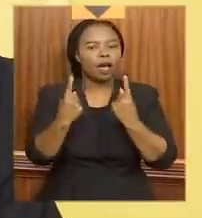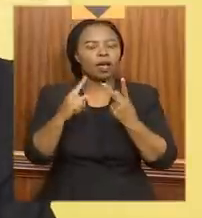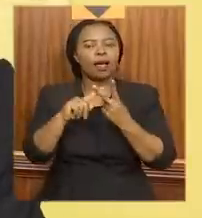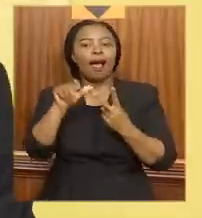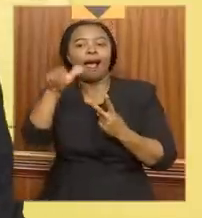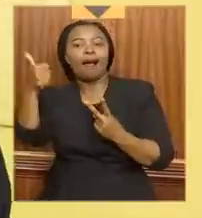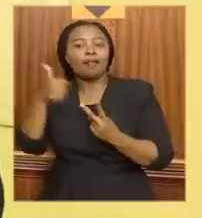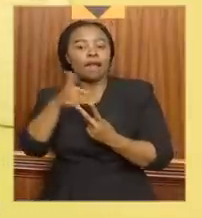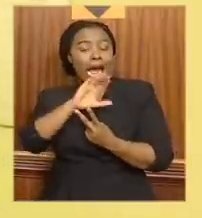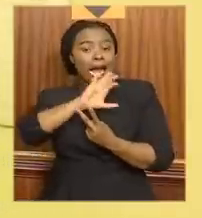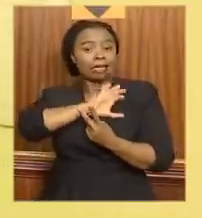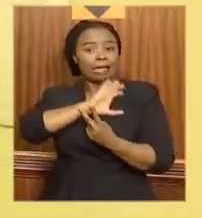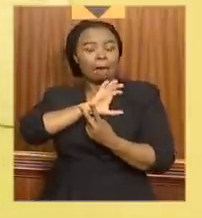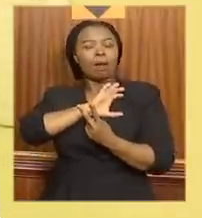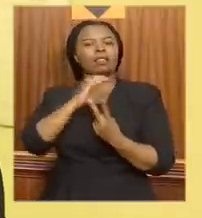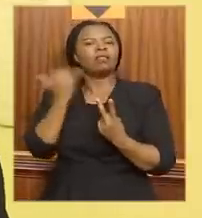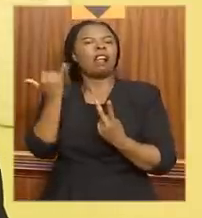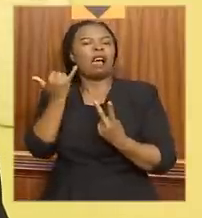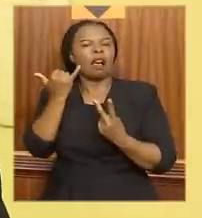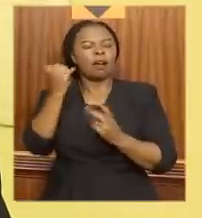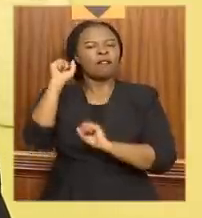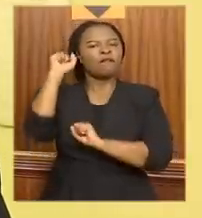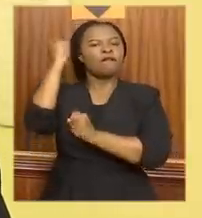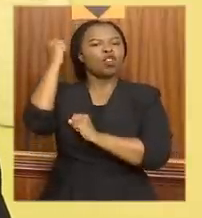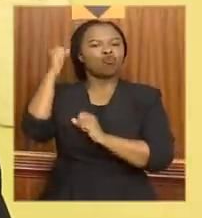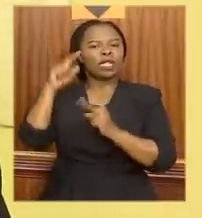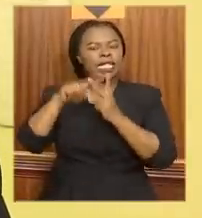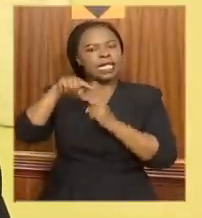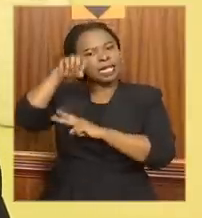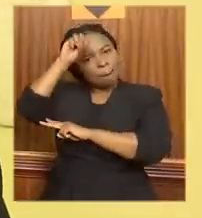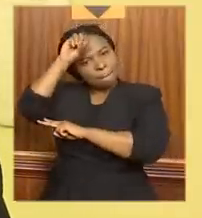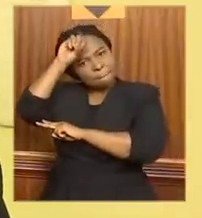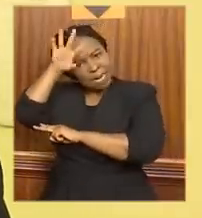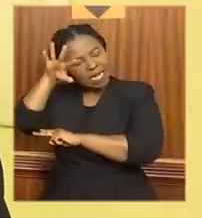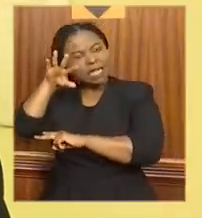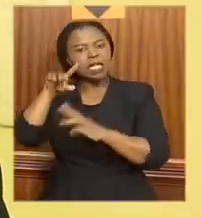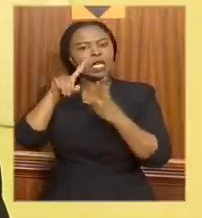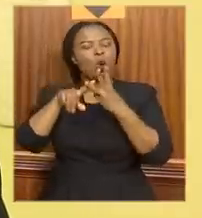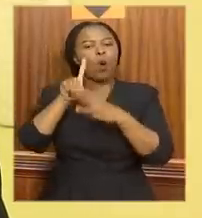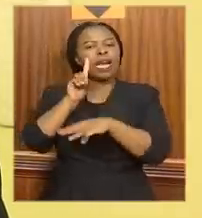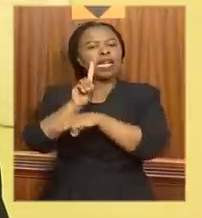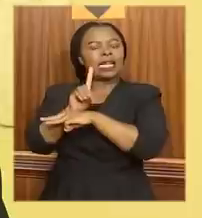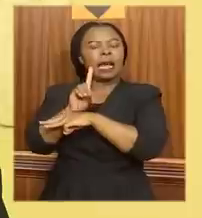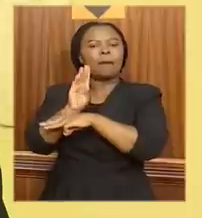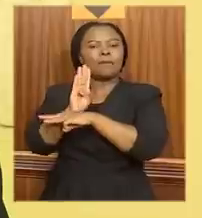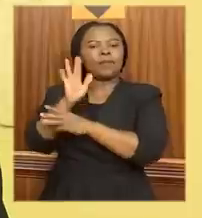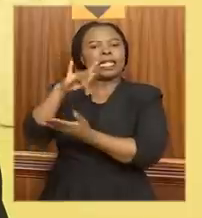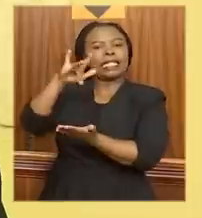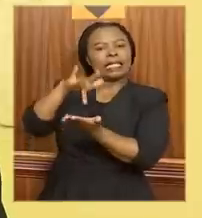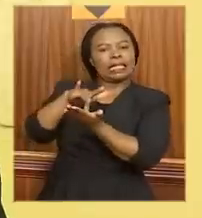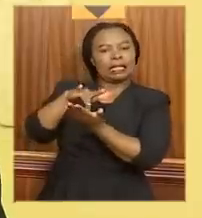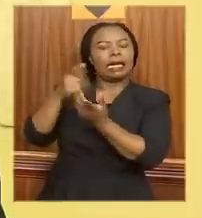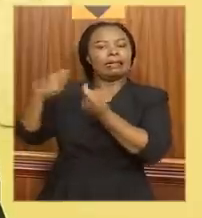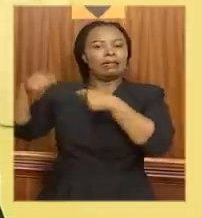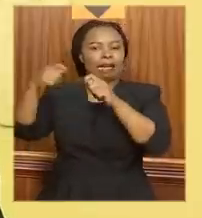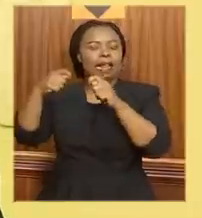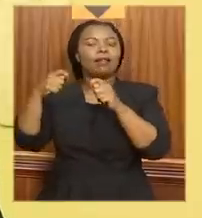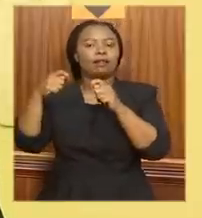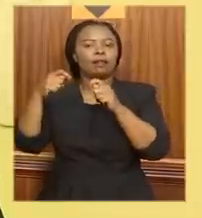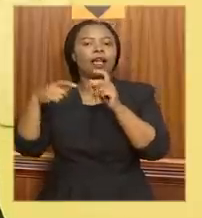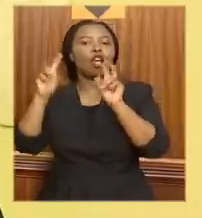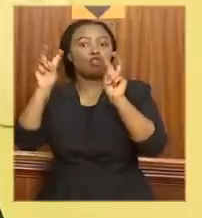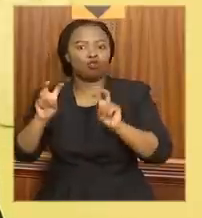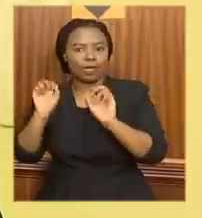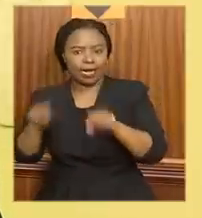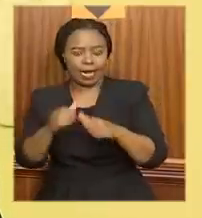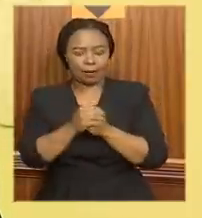customers, such as factories, mines, or data centers. We also changed the regulations